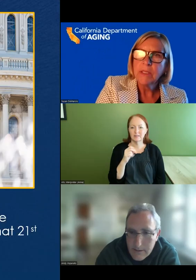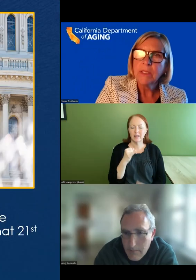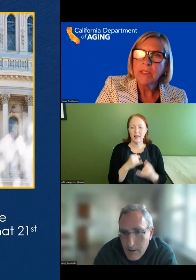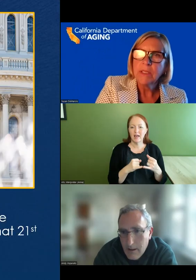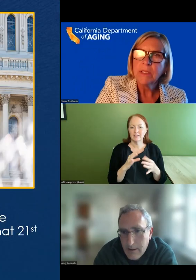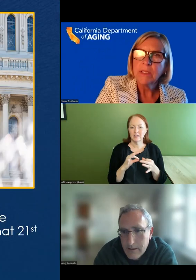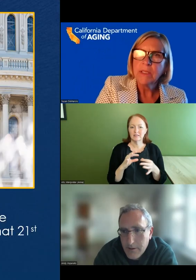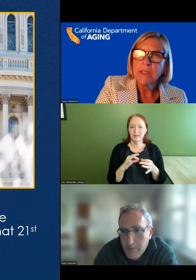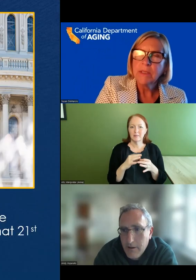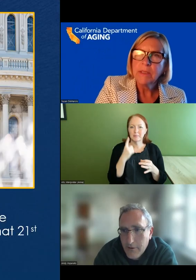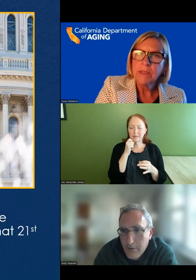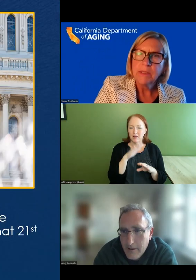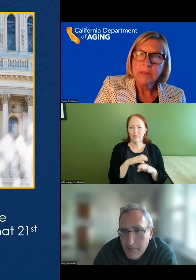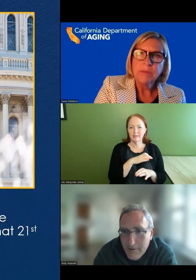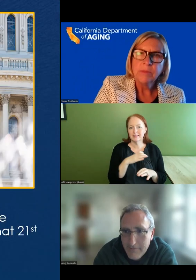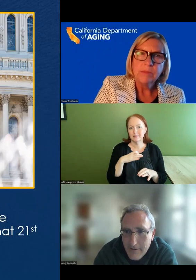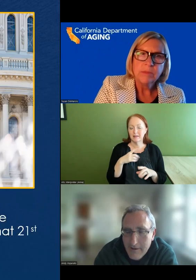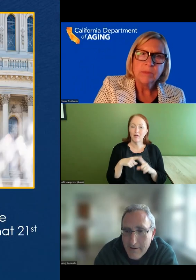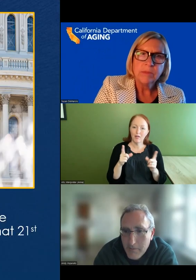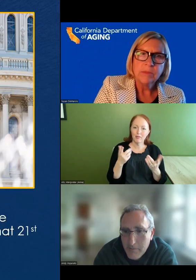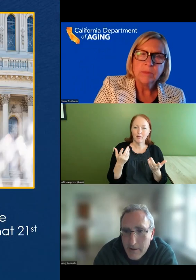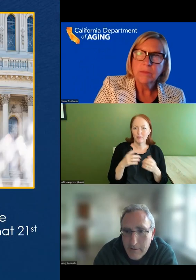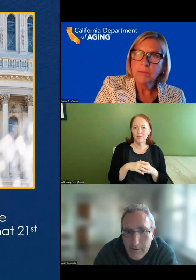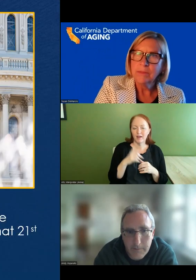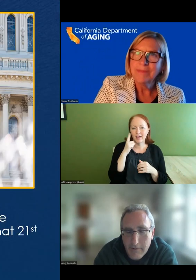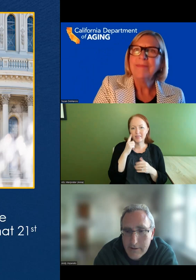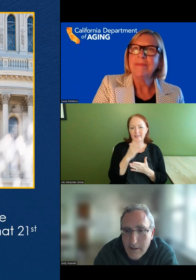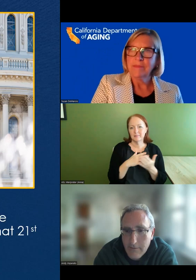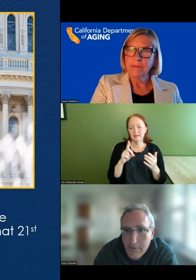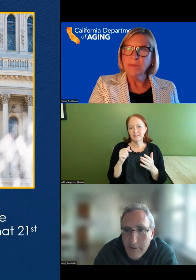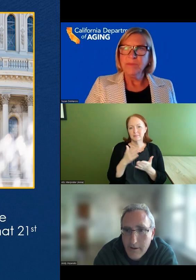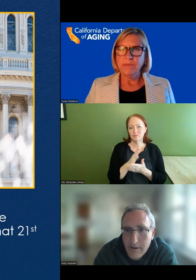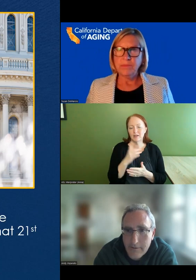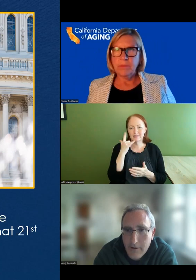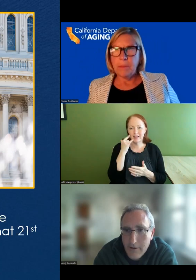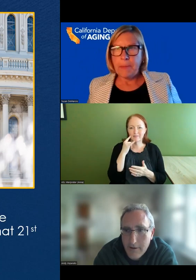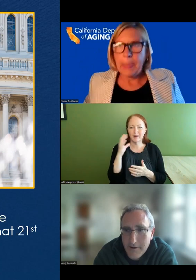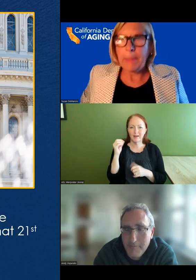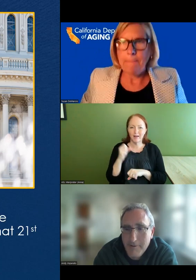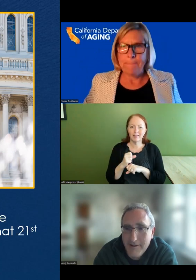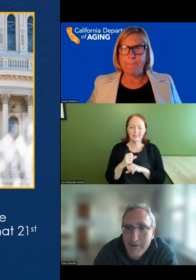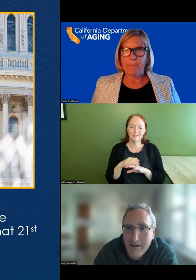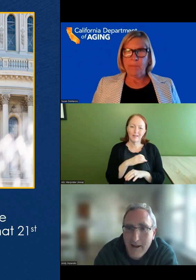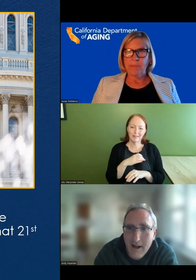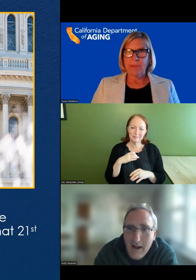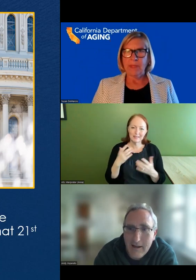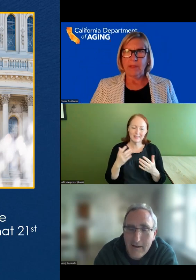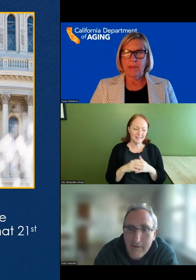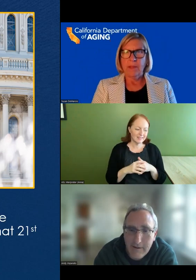say, since I'm not on this committee, although I believe some of my Disability Rights California colleagues are on the committee,